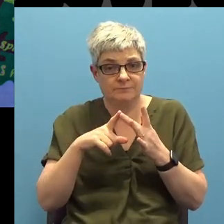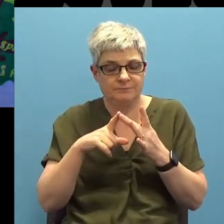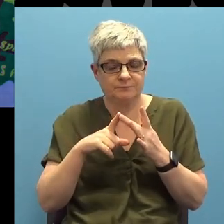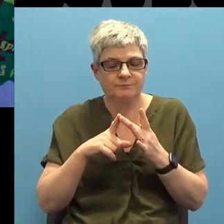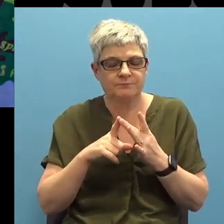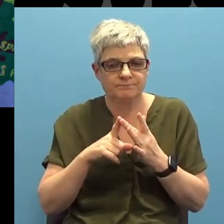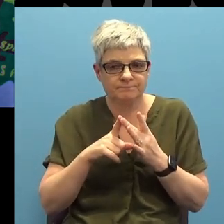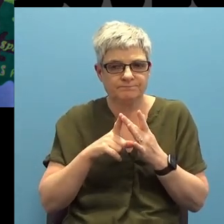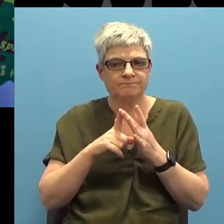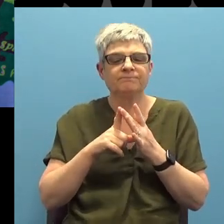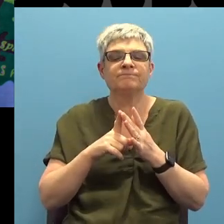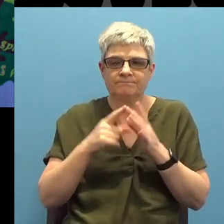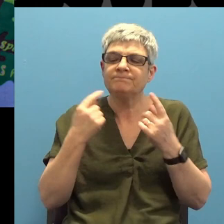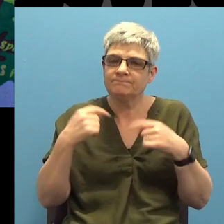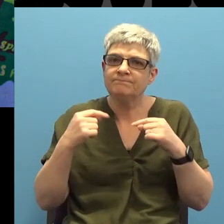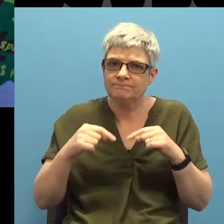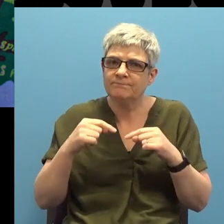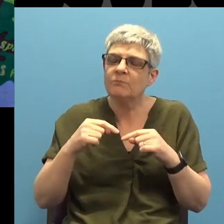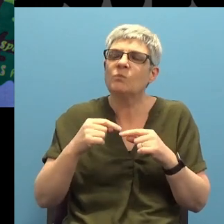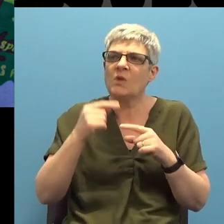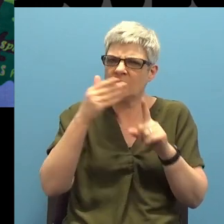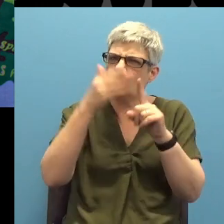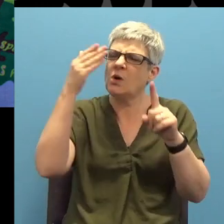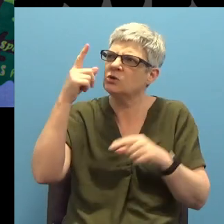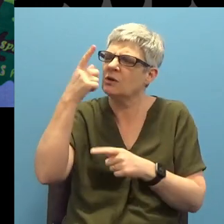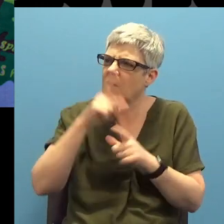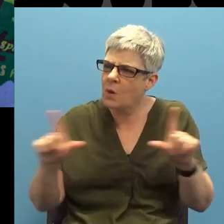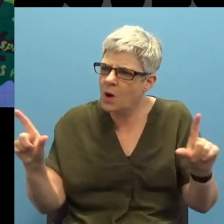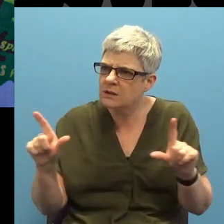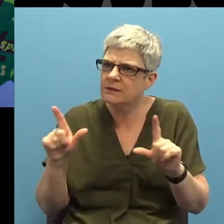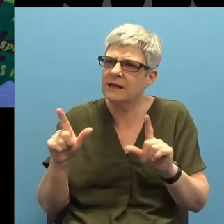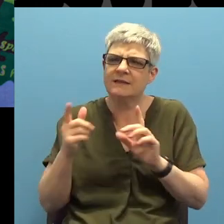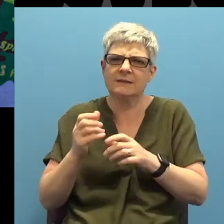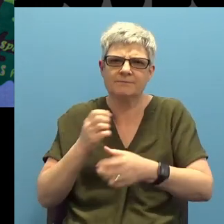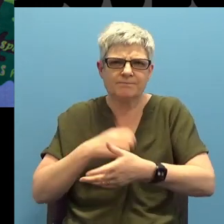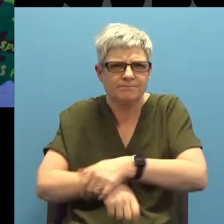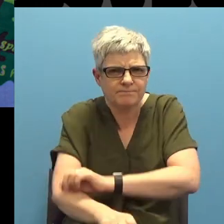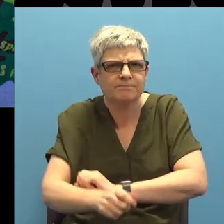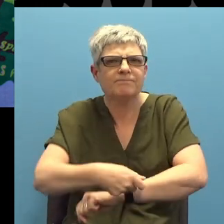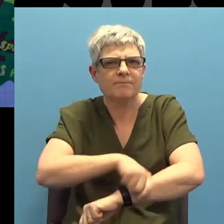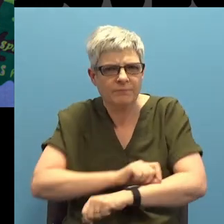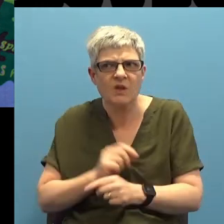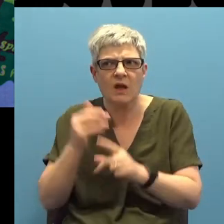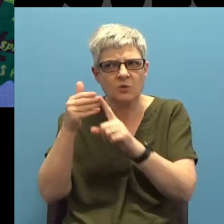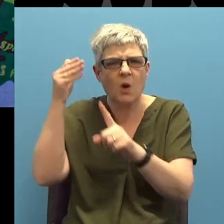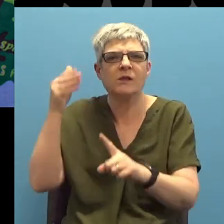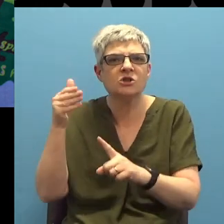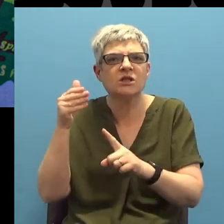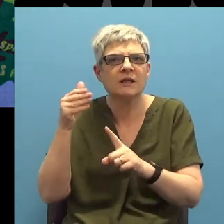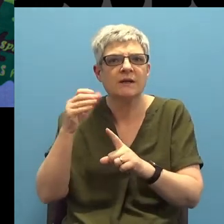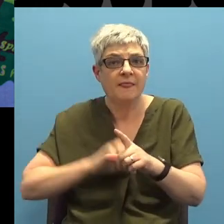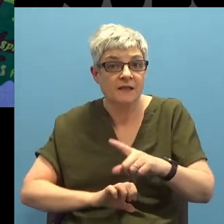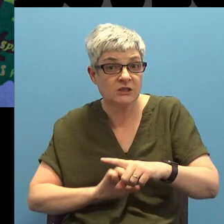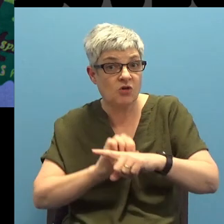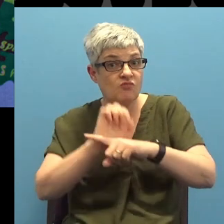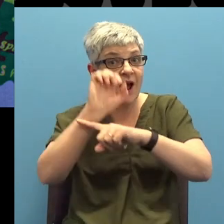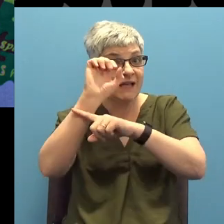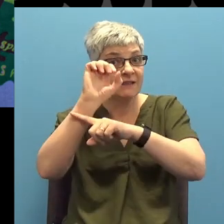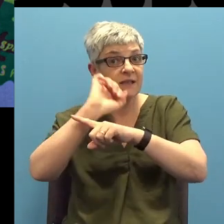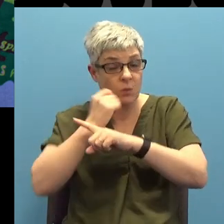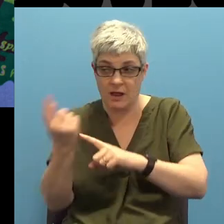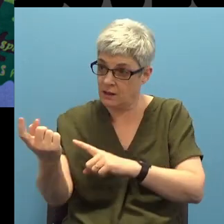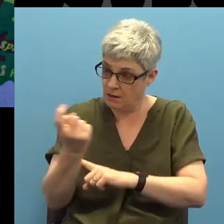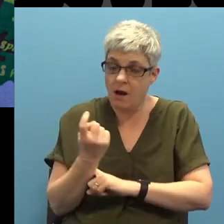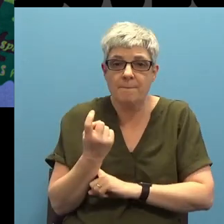Let us acknowledge the Lord. Let us press on to acknowledge him. As surely as the sun rises, he will appear. He